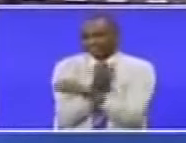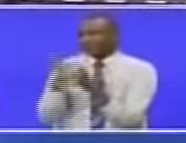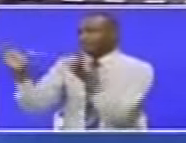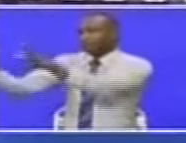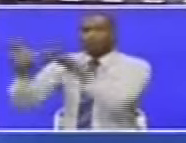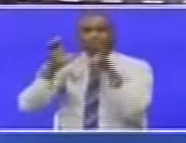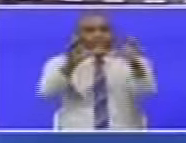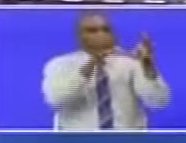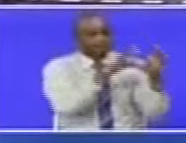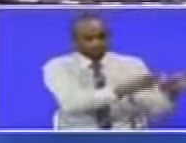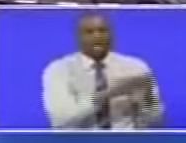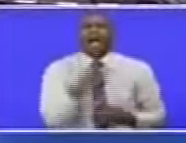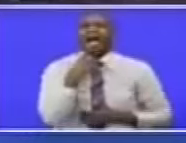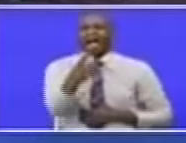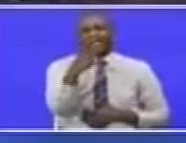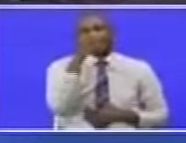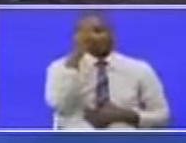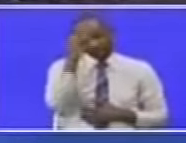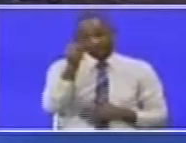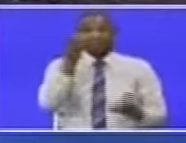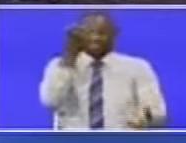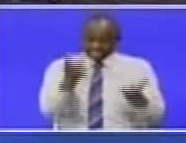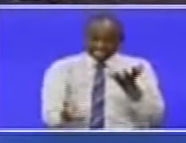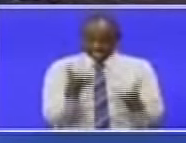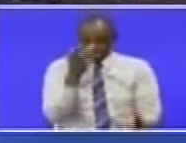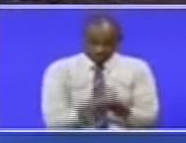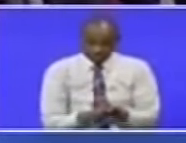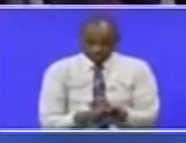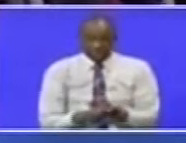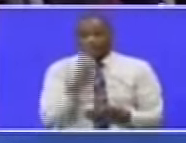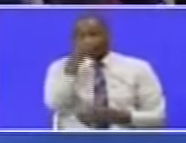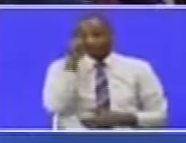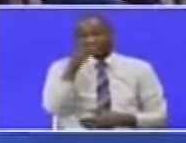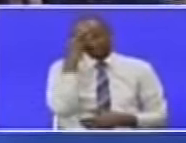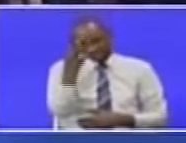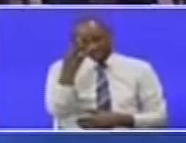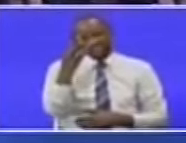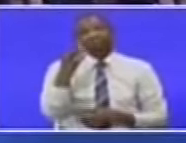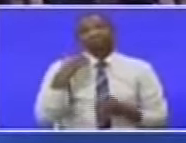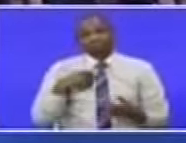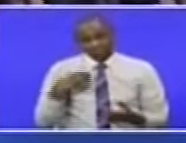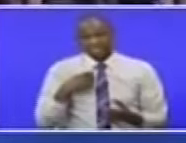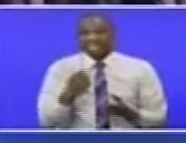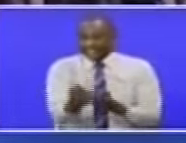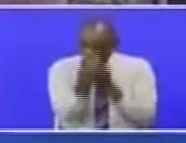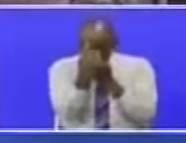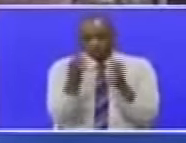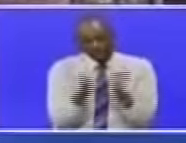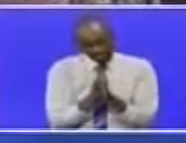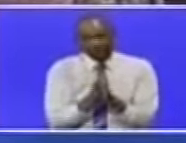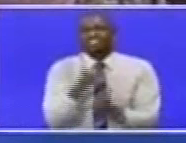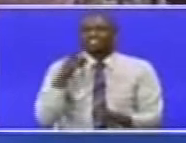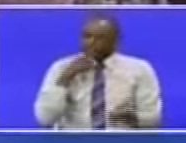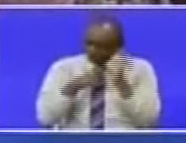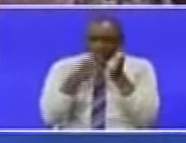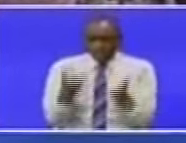park, with 105 tons of ivory and 1.35 tons of rhino horns displaying the massive